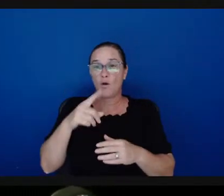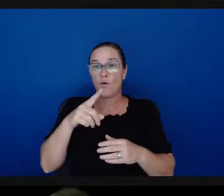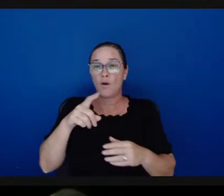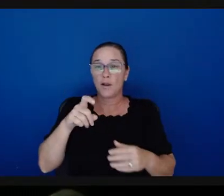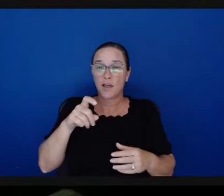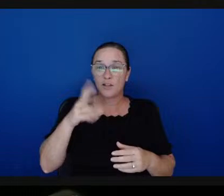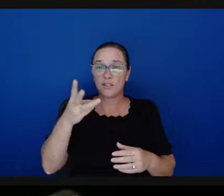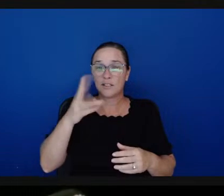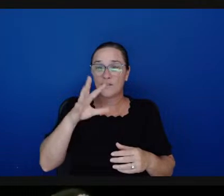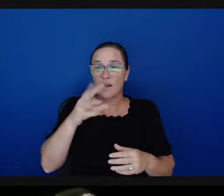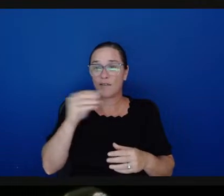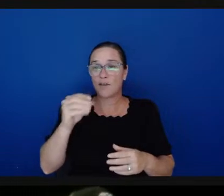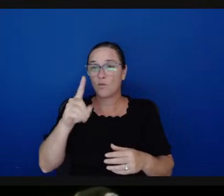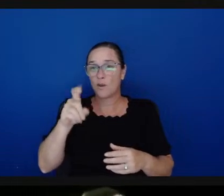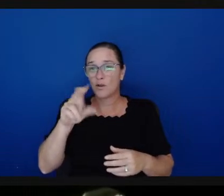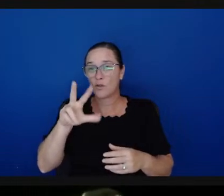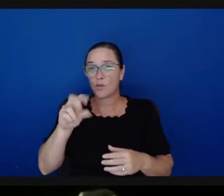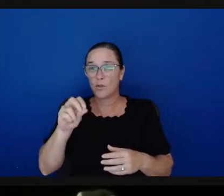there.